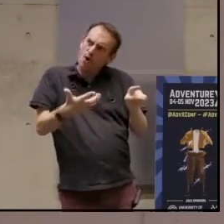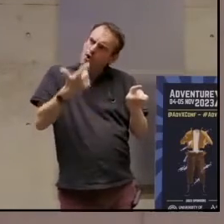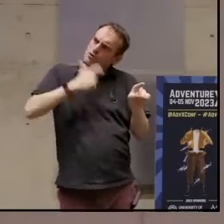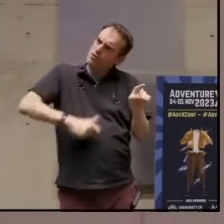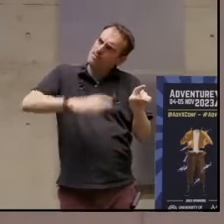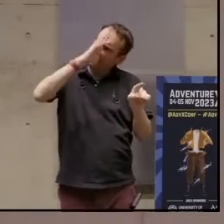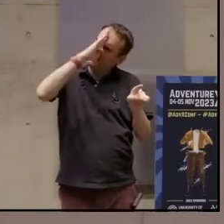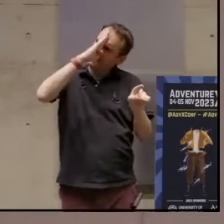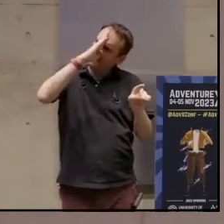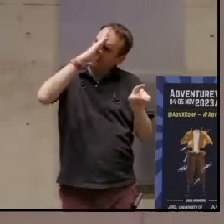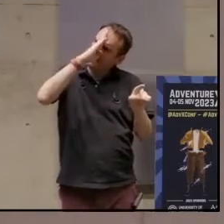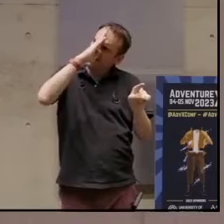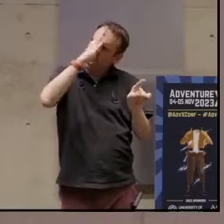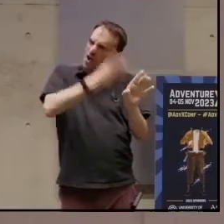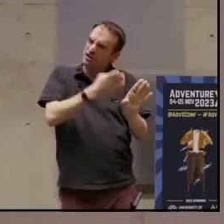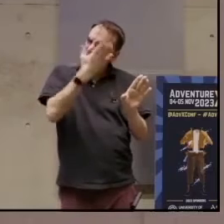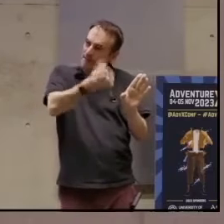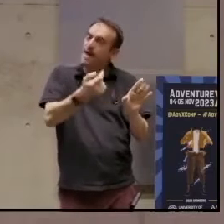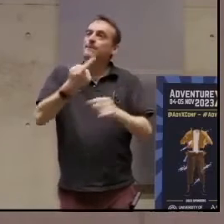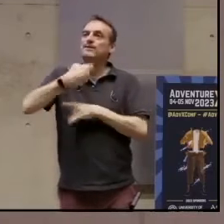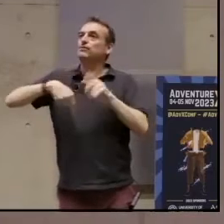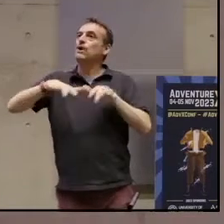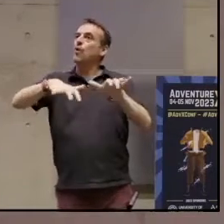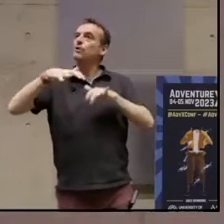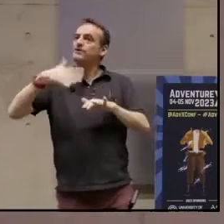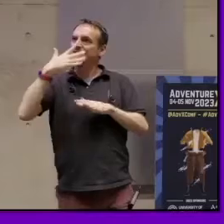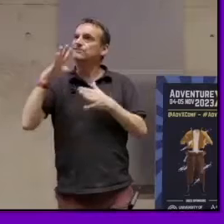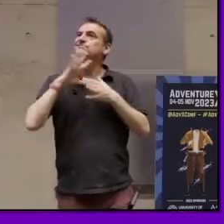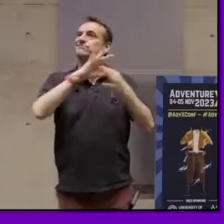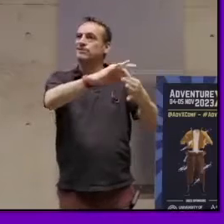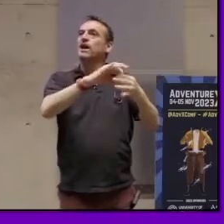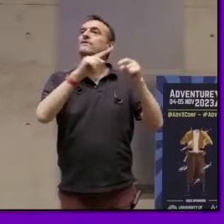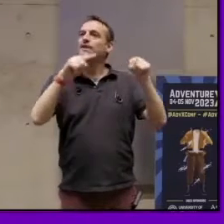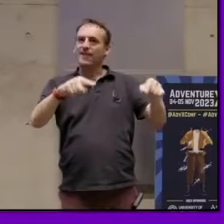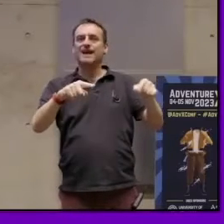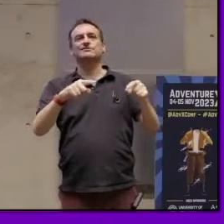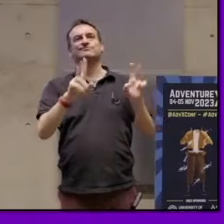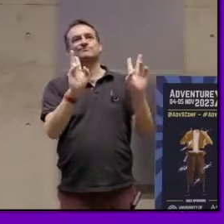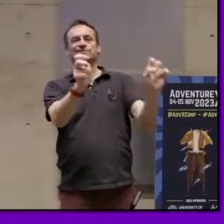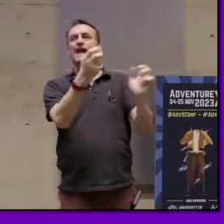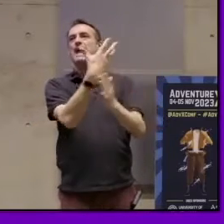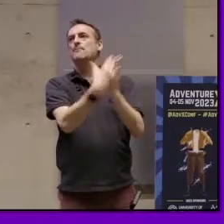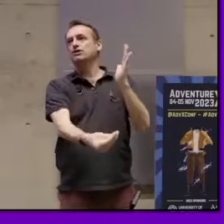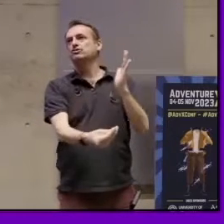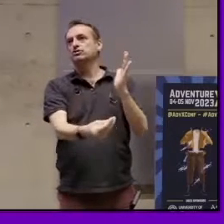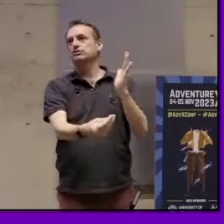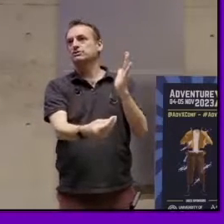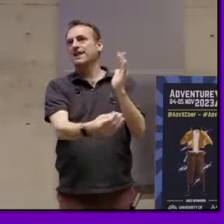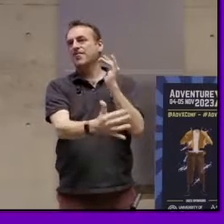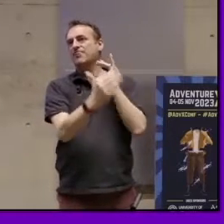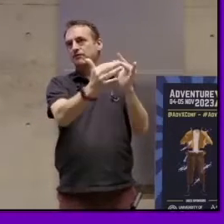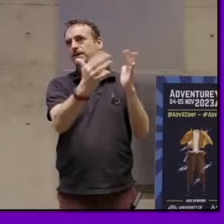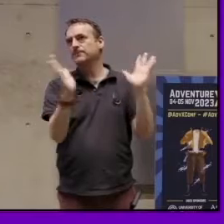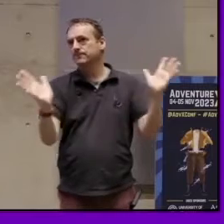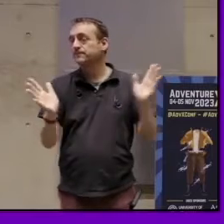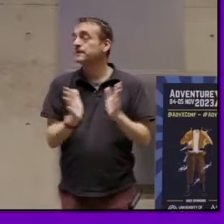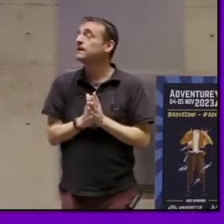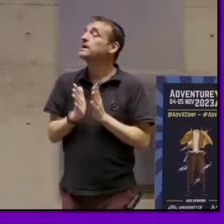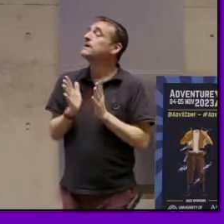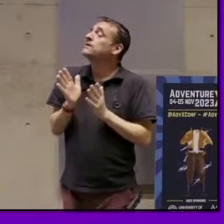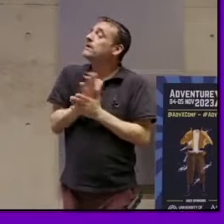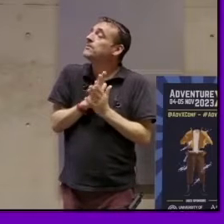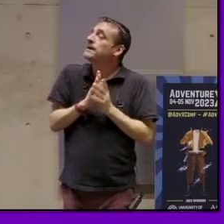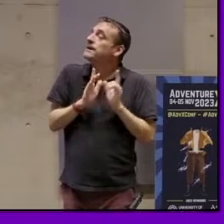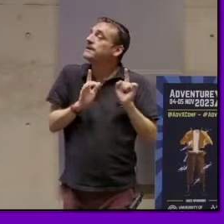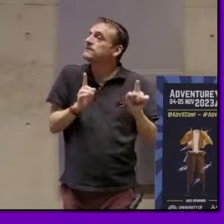and relate to. Yeah? Makes some sense? That's what we mean by Western immersion. Okay? It just basically means that our main characters, we have to understand them through